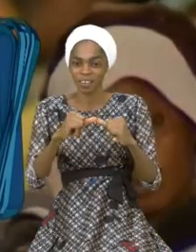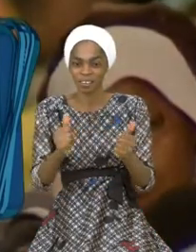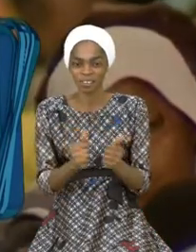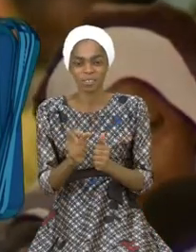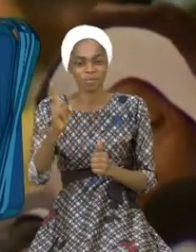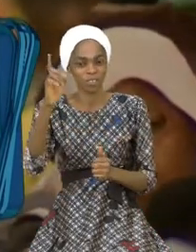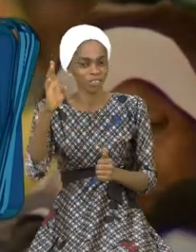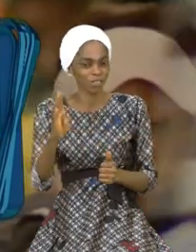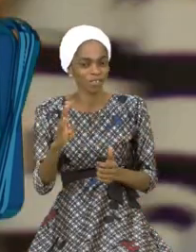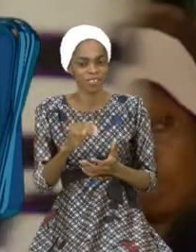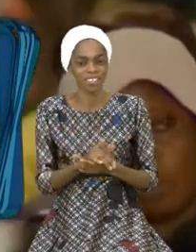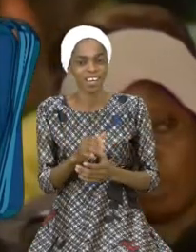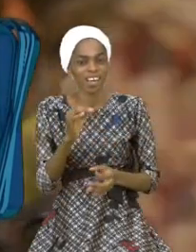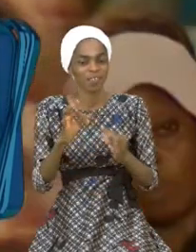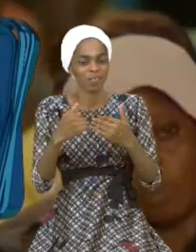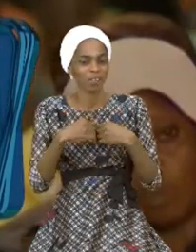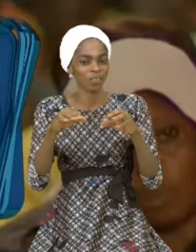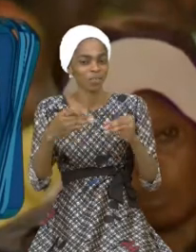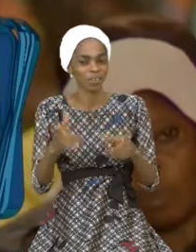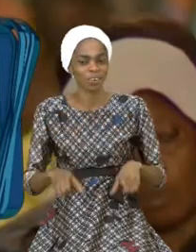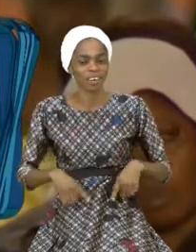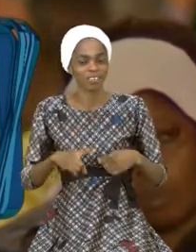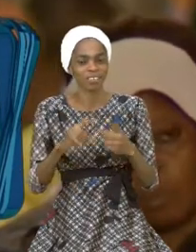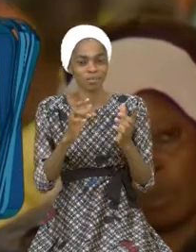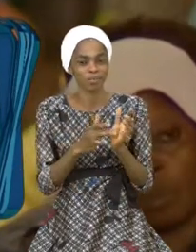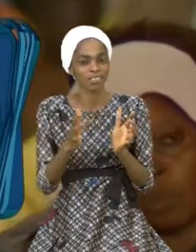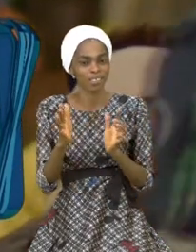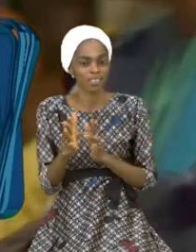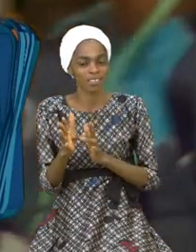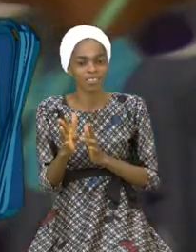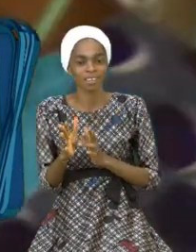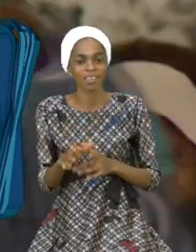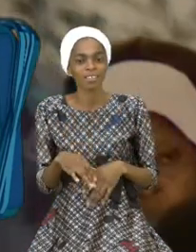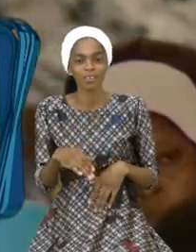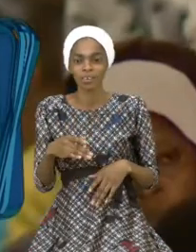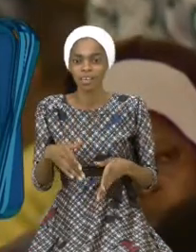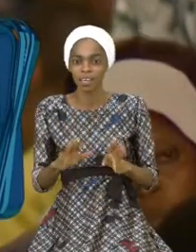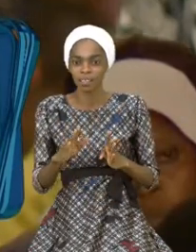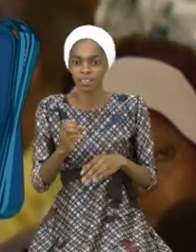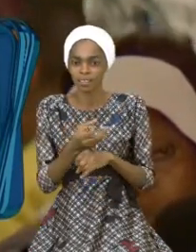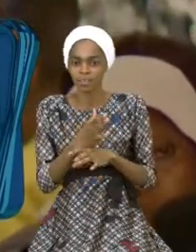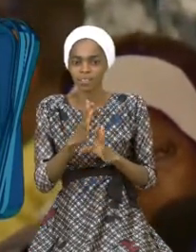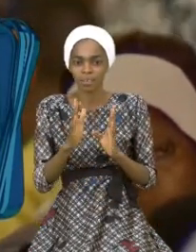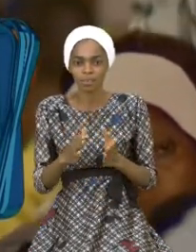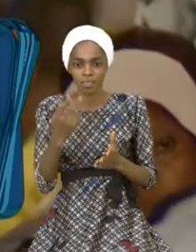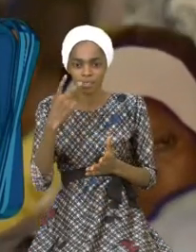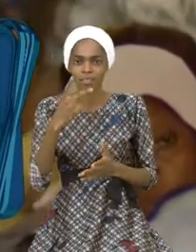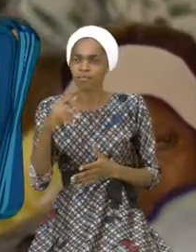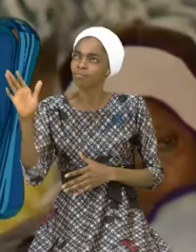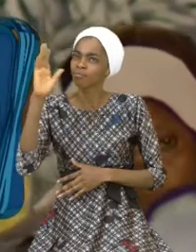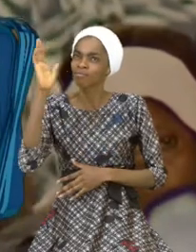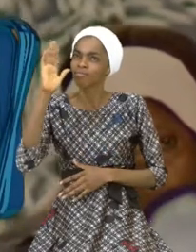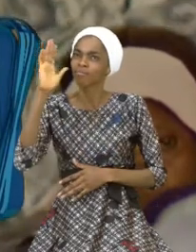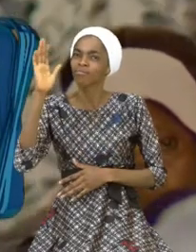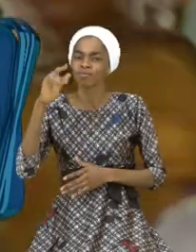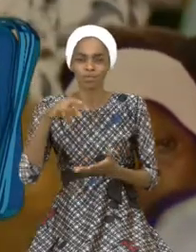If you have just given your life to Christ, don't sit down. Allow the counselors to see you. You can stand up where you are. Let them